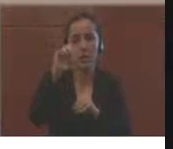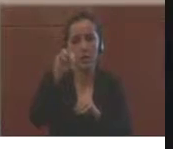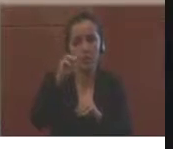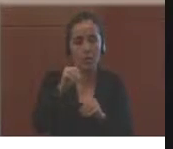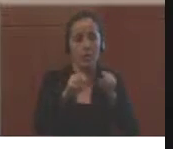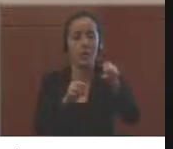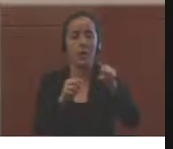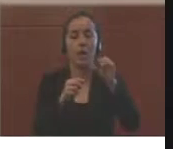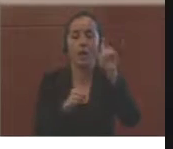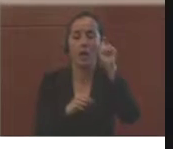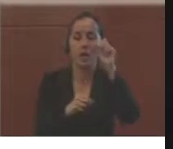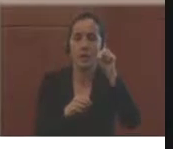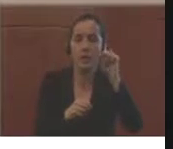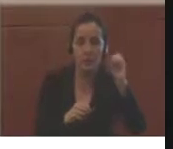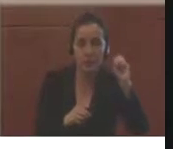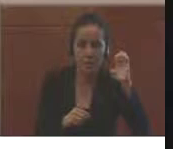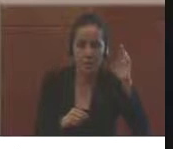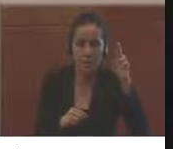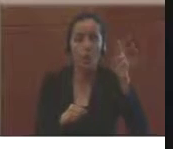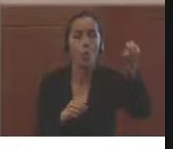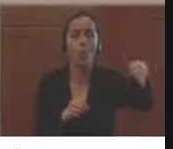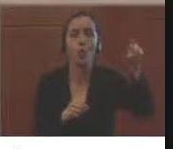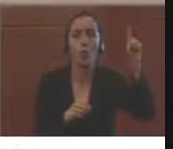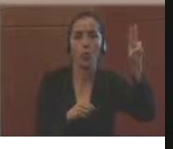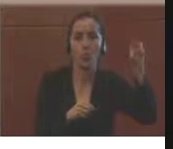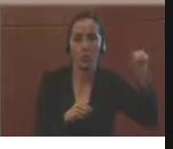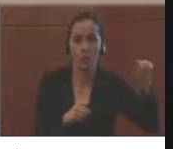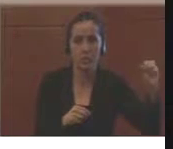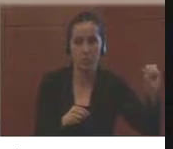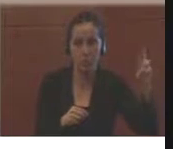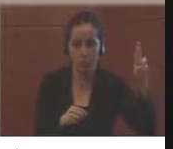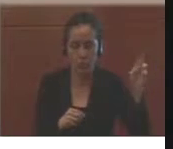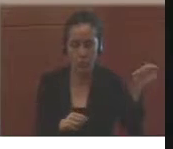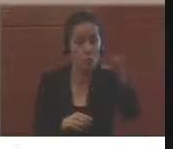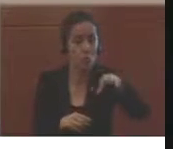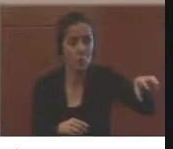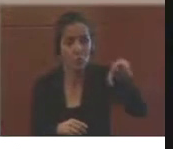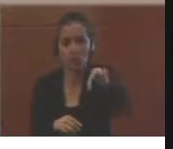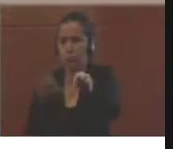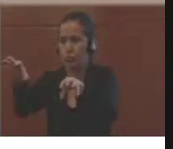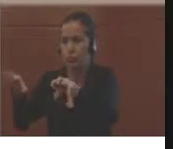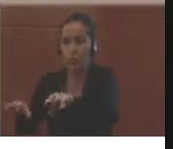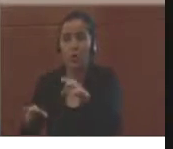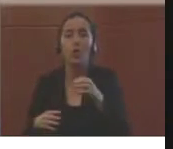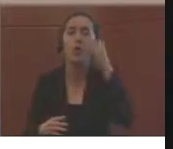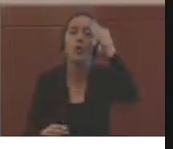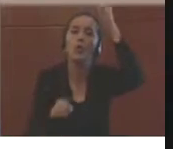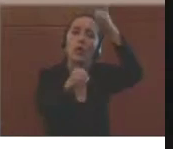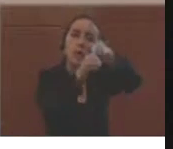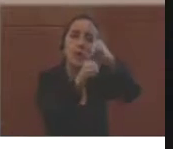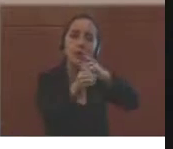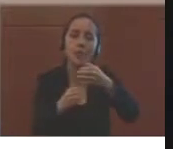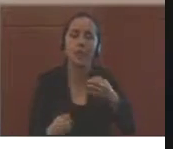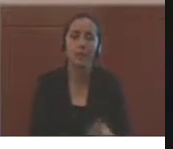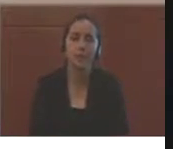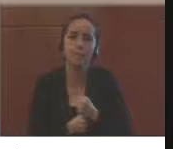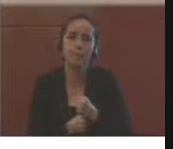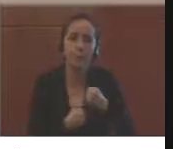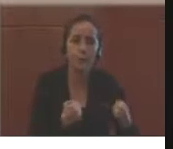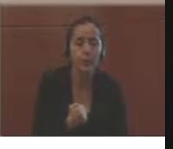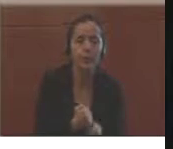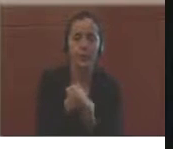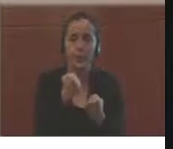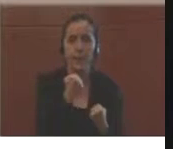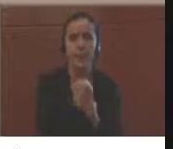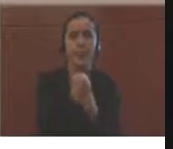AEC, CELAC, and OAS, as well as on intergovernmental agreements and action plans aimed at strengthening policies,